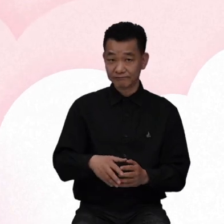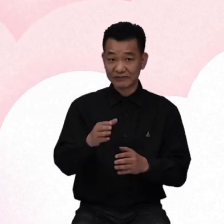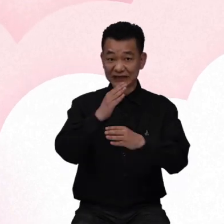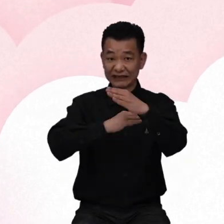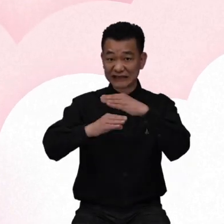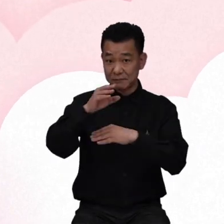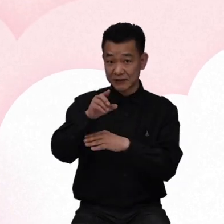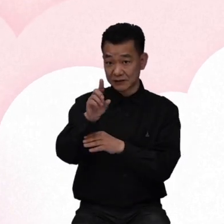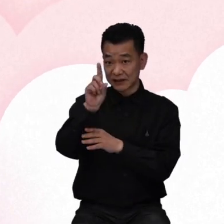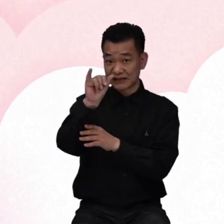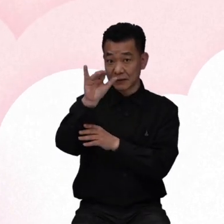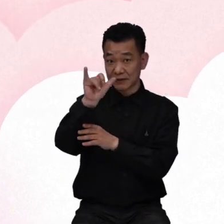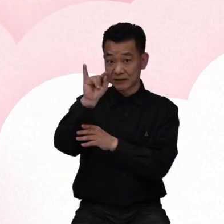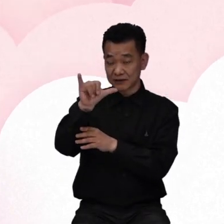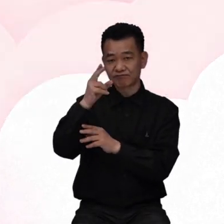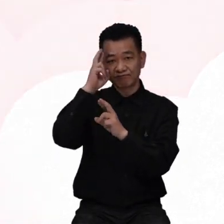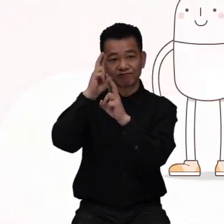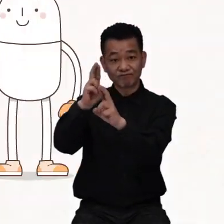Respecting disability.